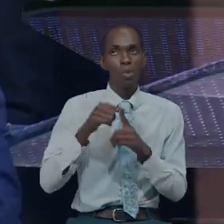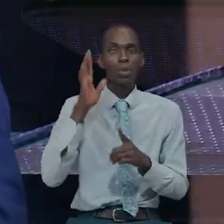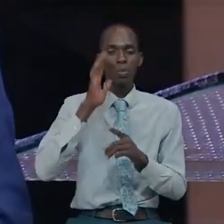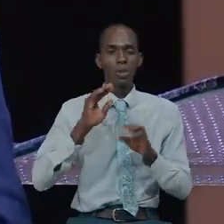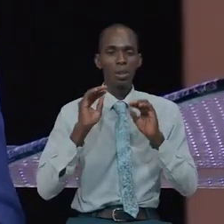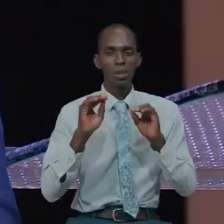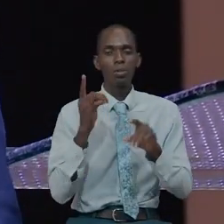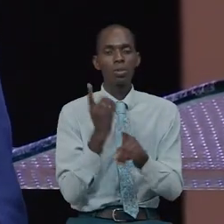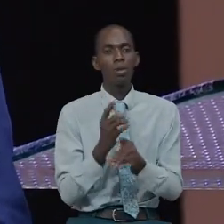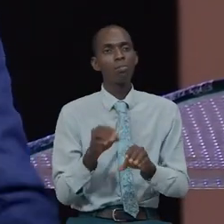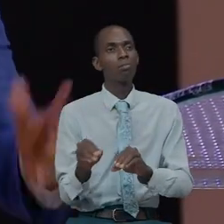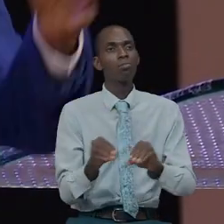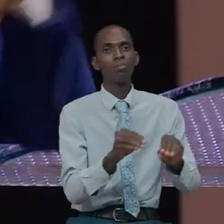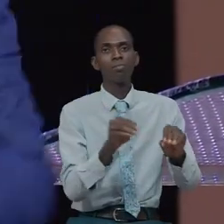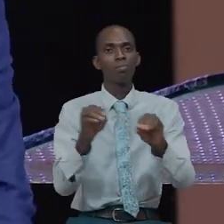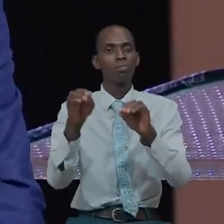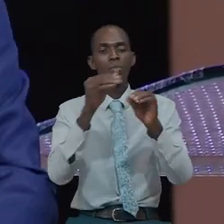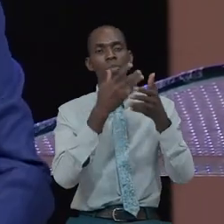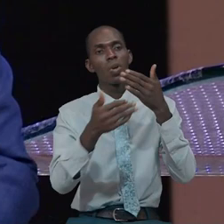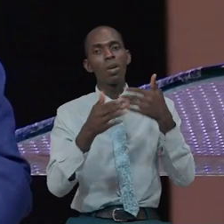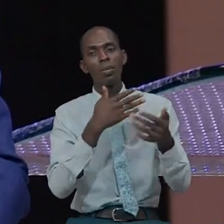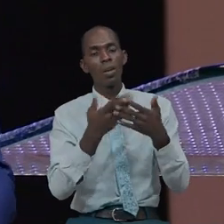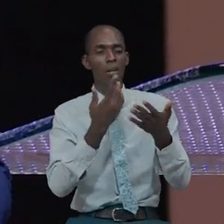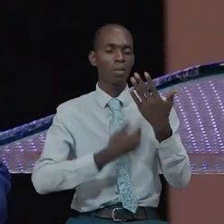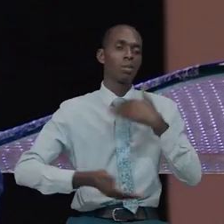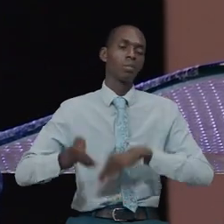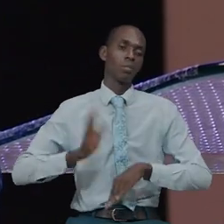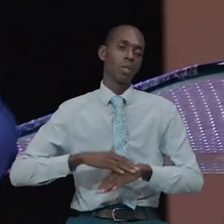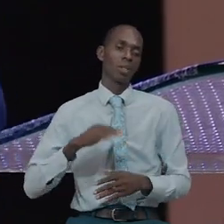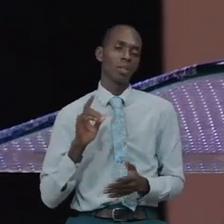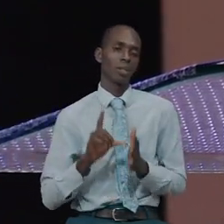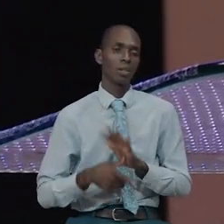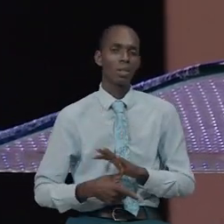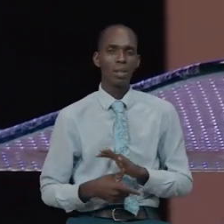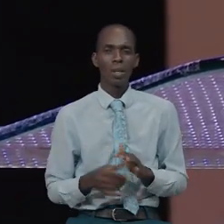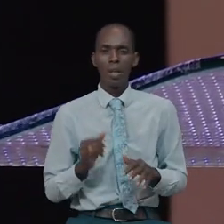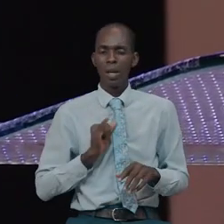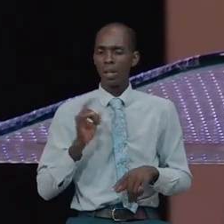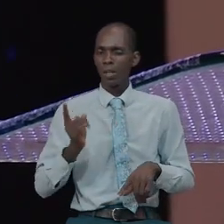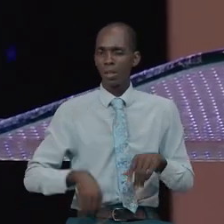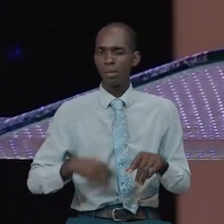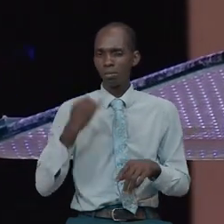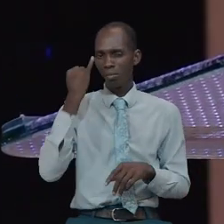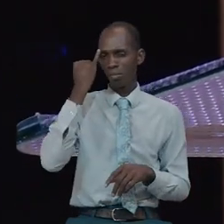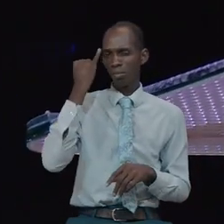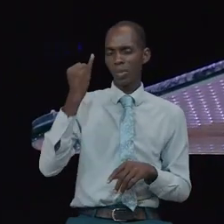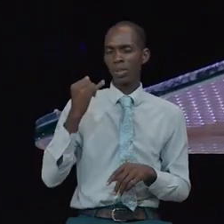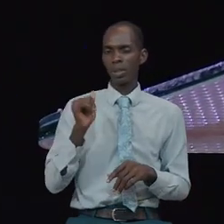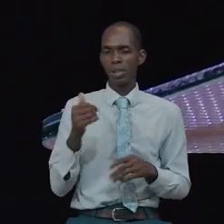roam about and do whatever you want to do outside and then come in. I cannot imagine the New